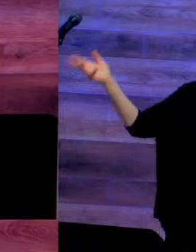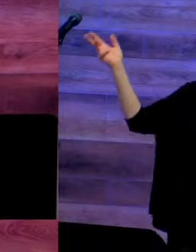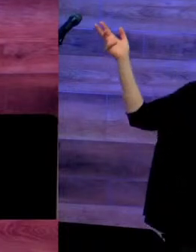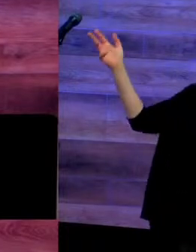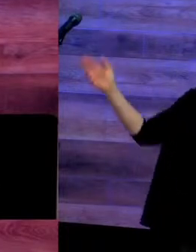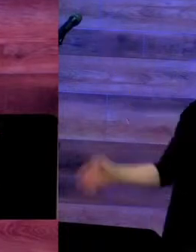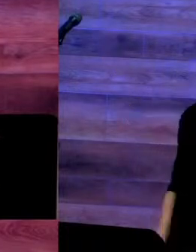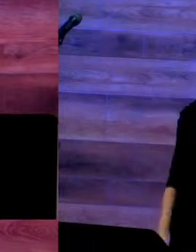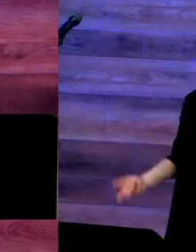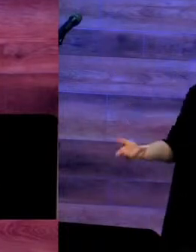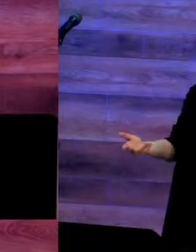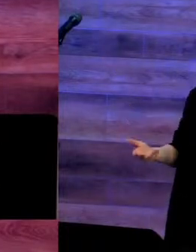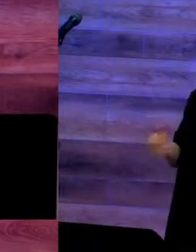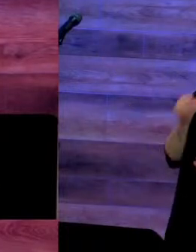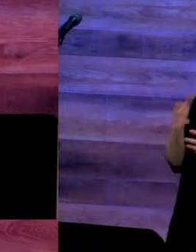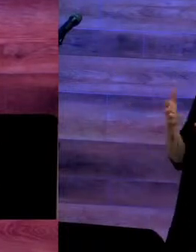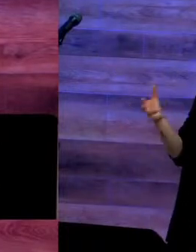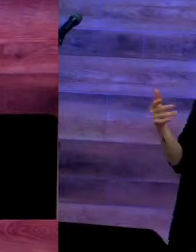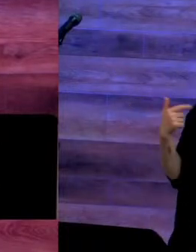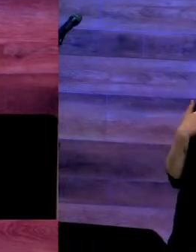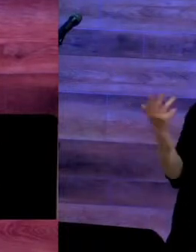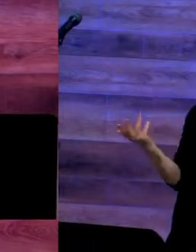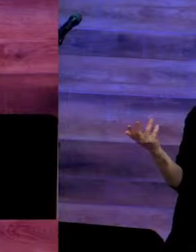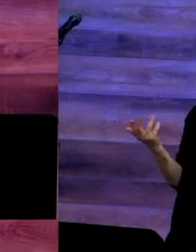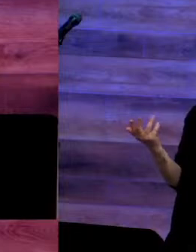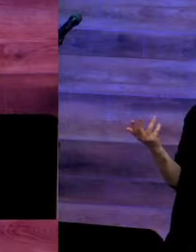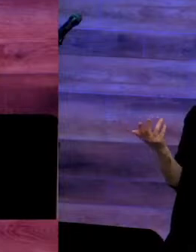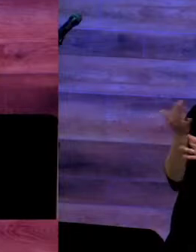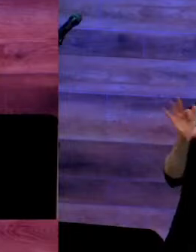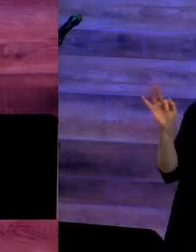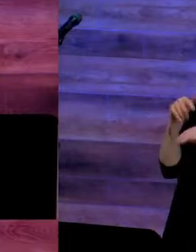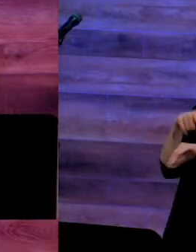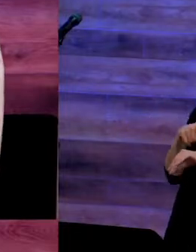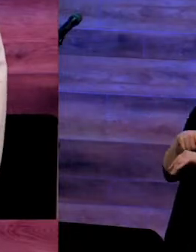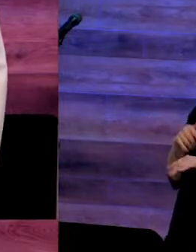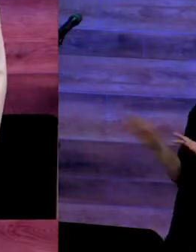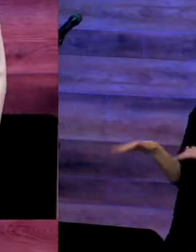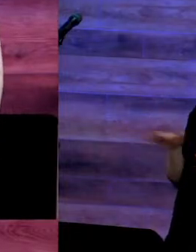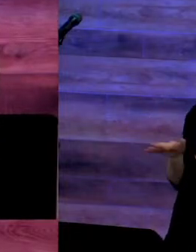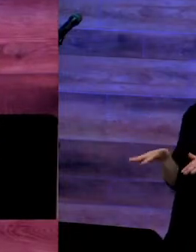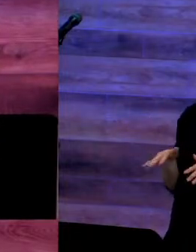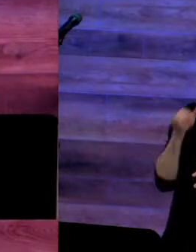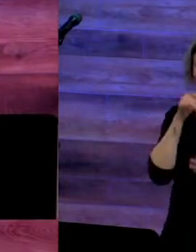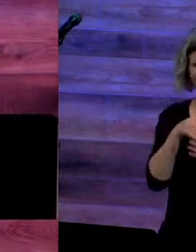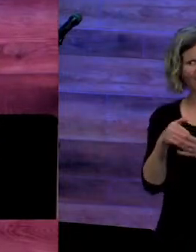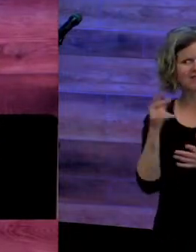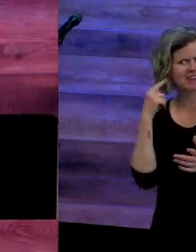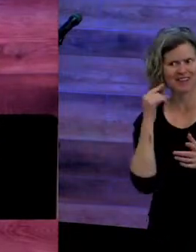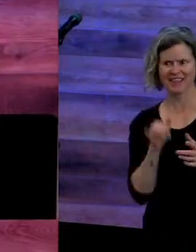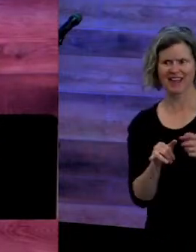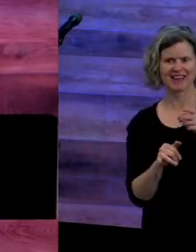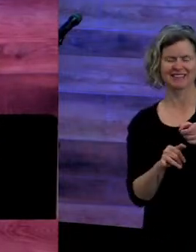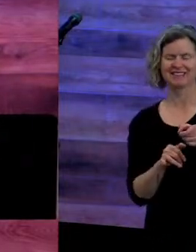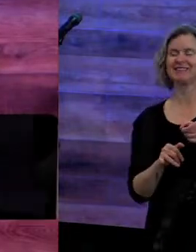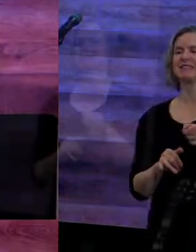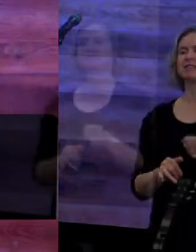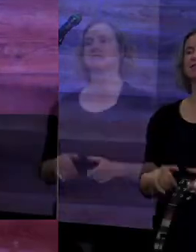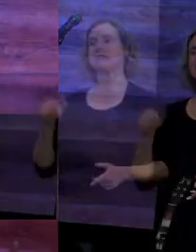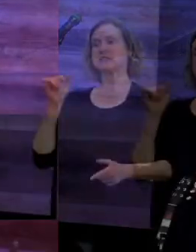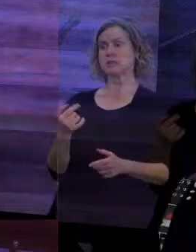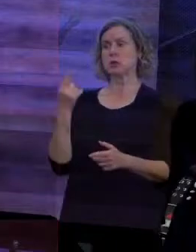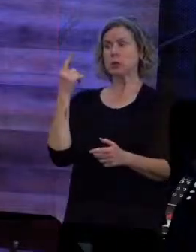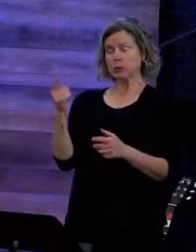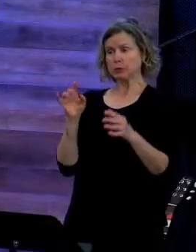ton of free time on my hands. John Mark Comer is a pastor in Portland, and he wrote a book called The